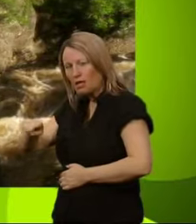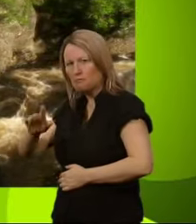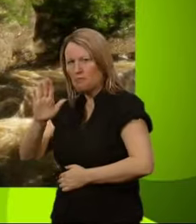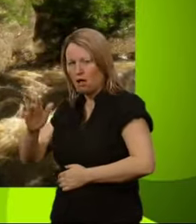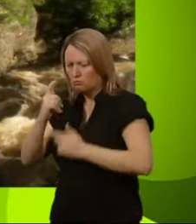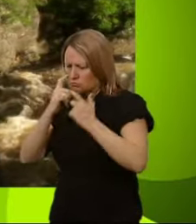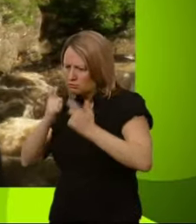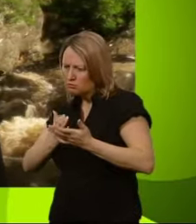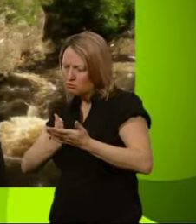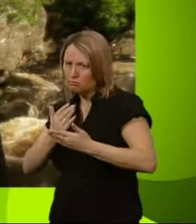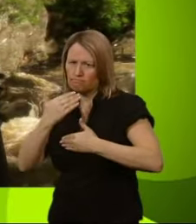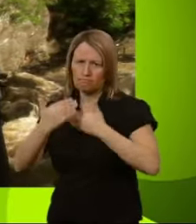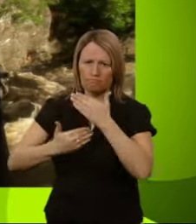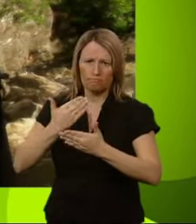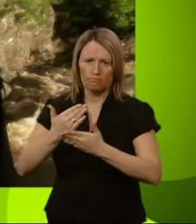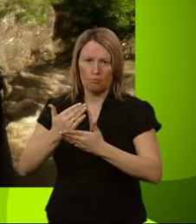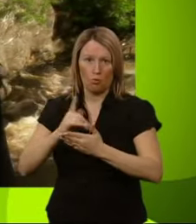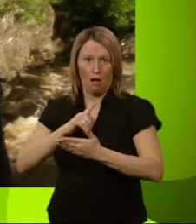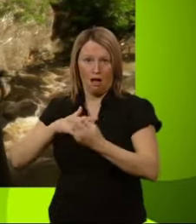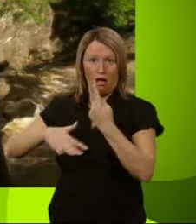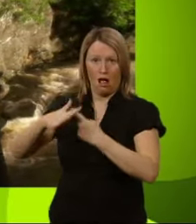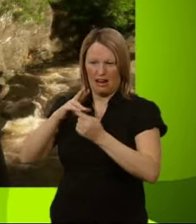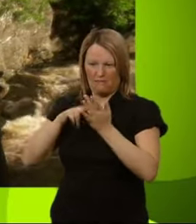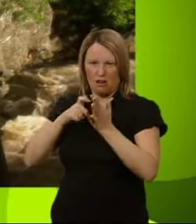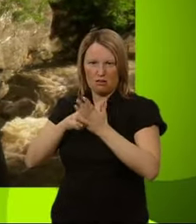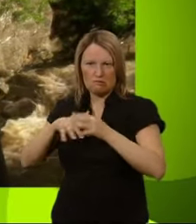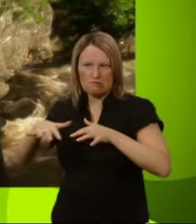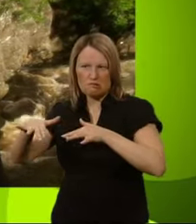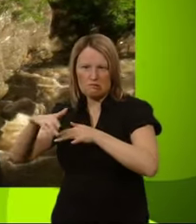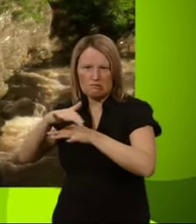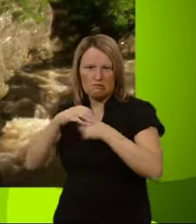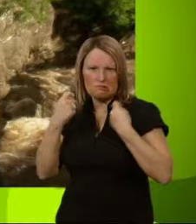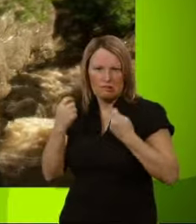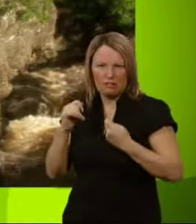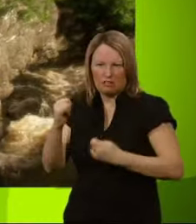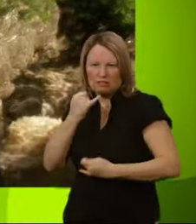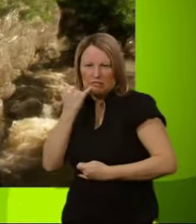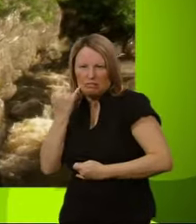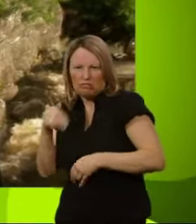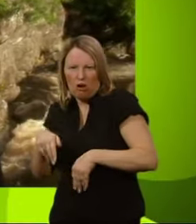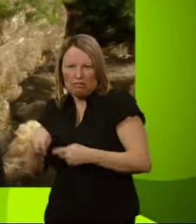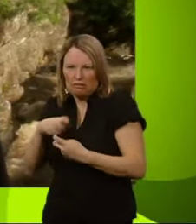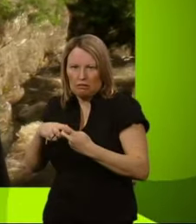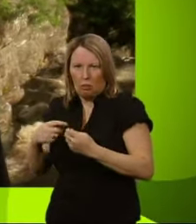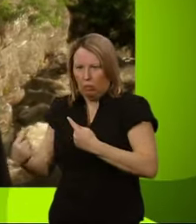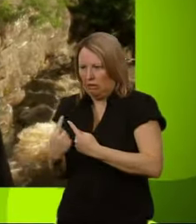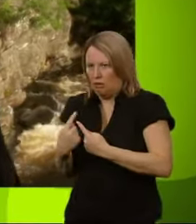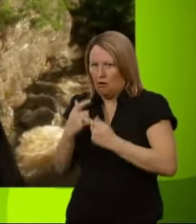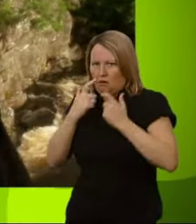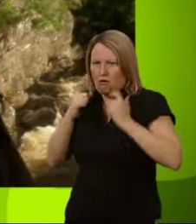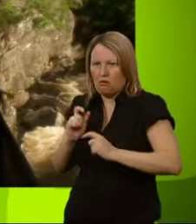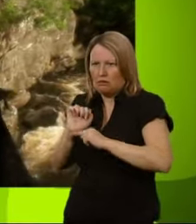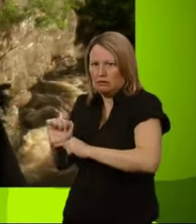as Navar still stalks this land. His vile henchmen dog our every step as they try to thwart the warriors'